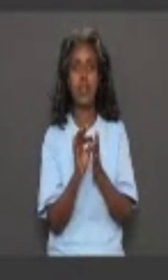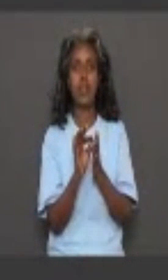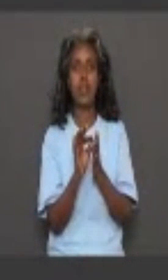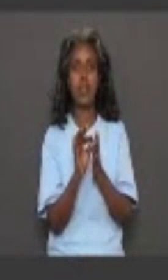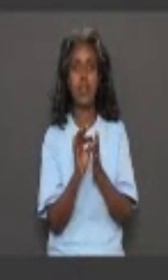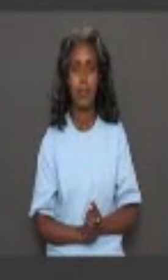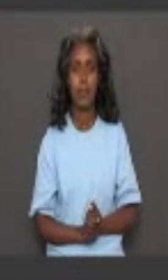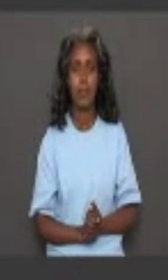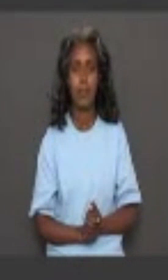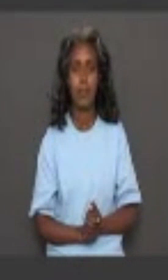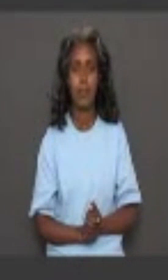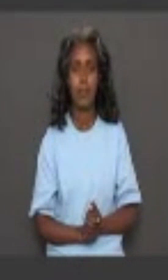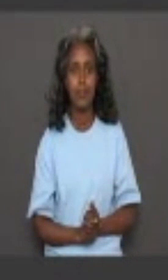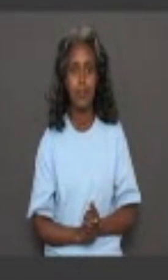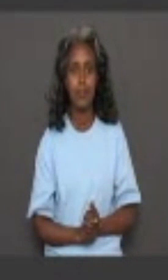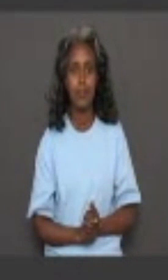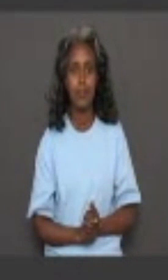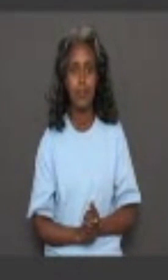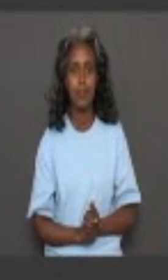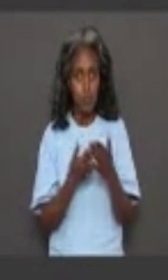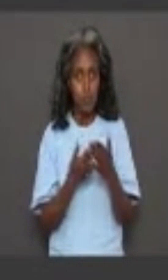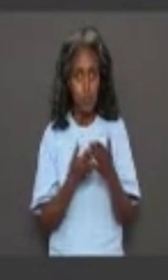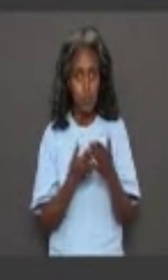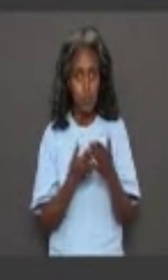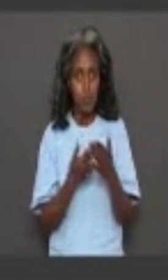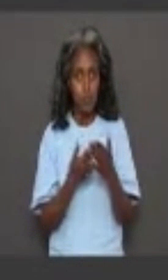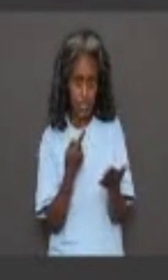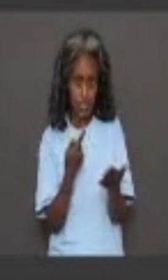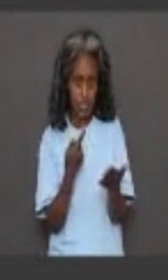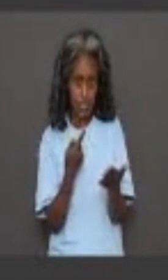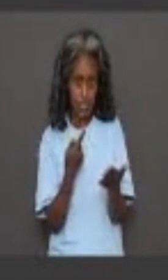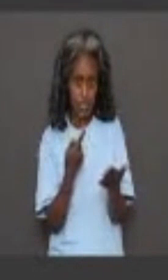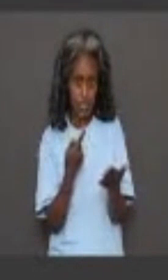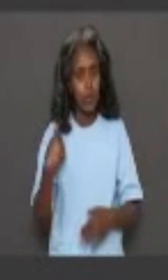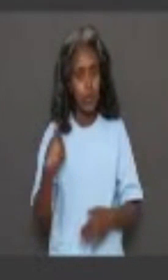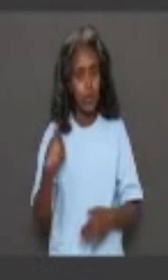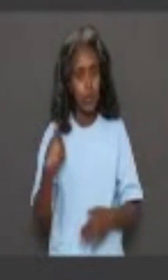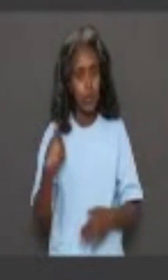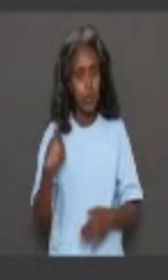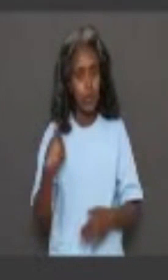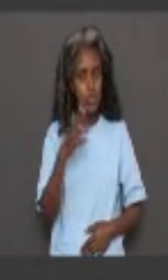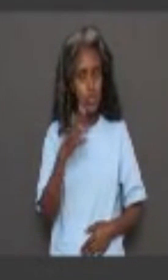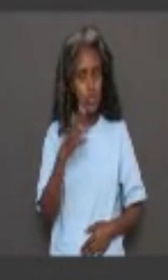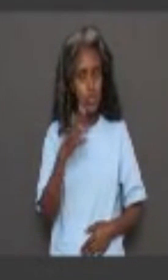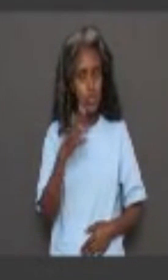number. To prove this rule, we